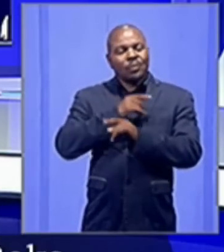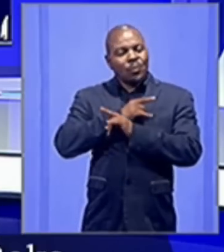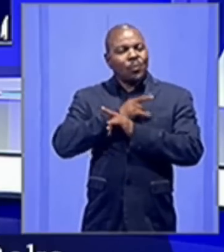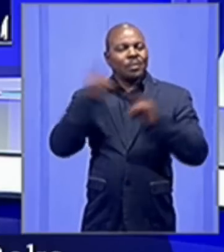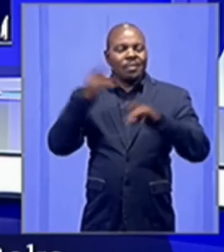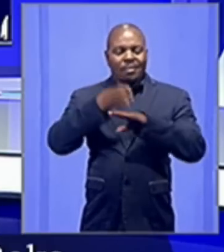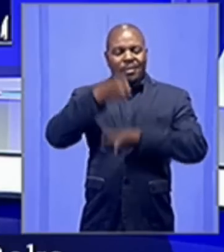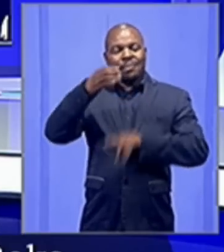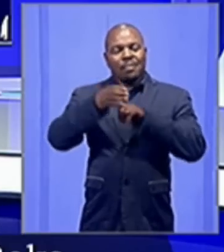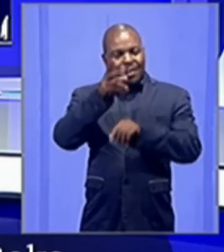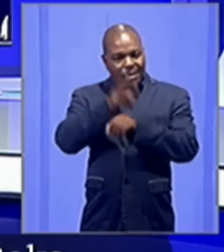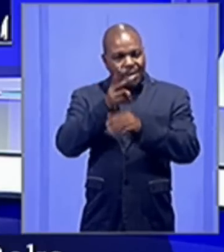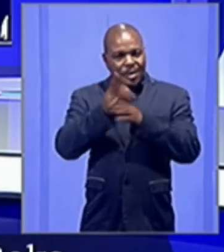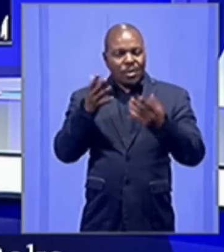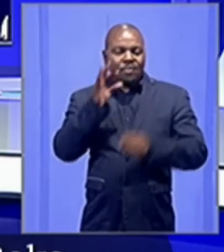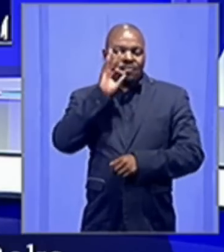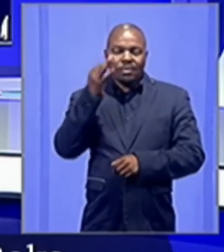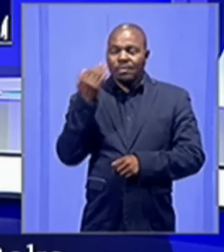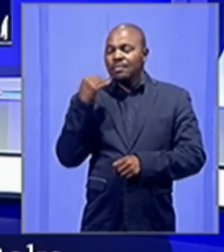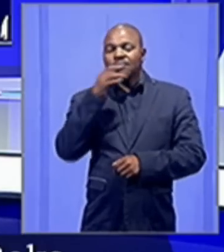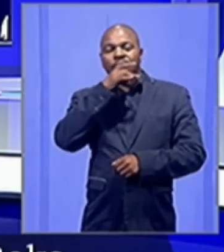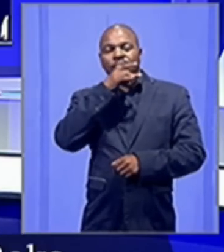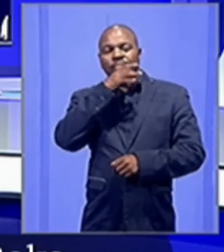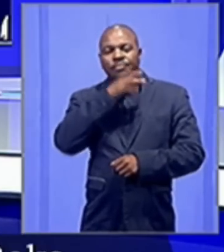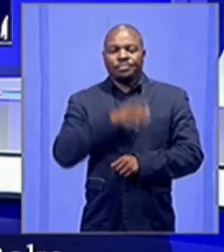šireletša sefoka ka France ka Mokibelo.